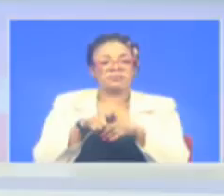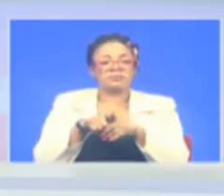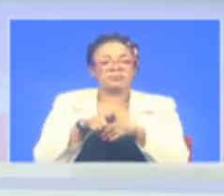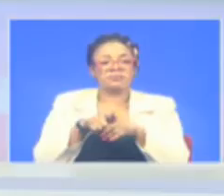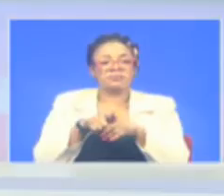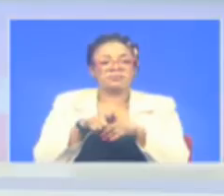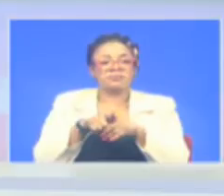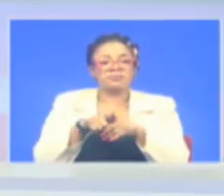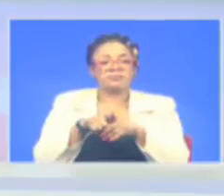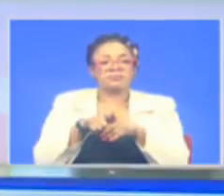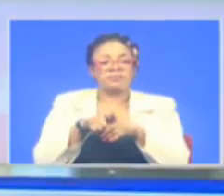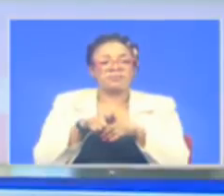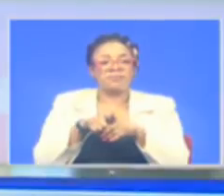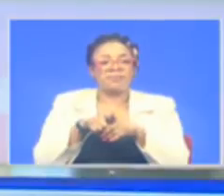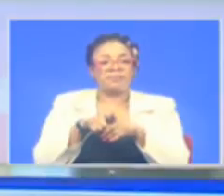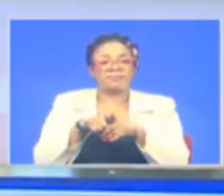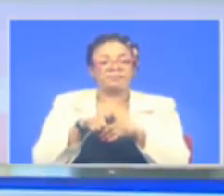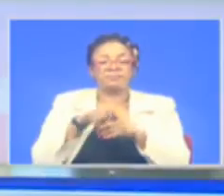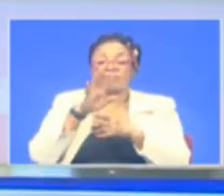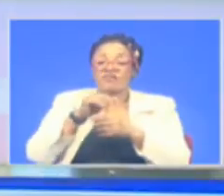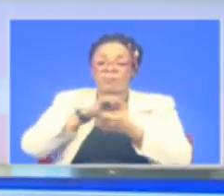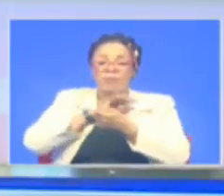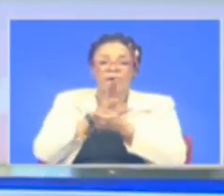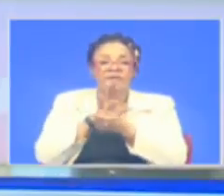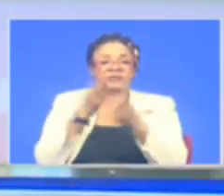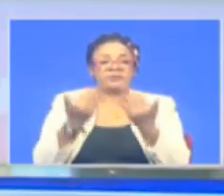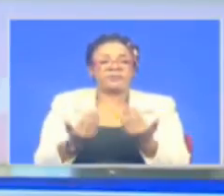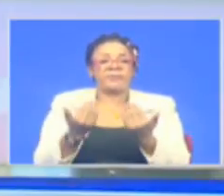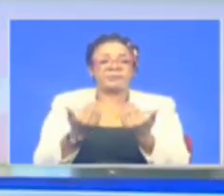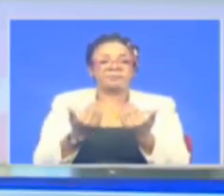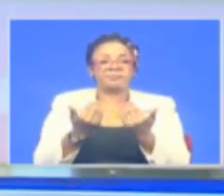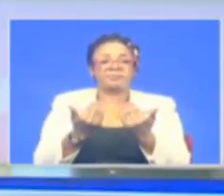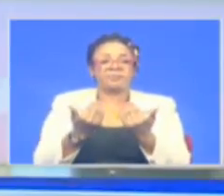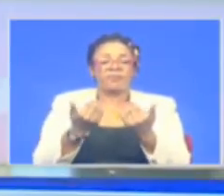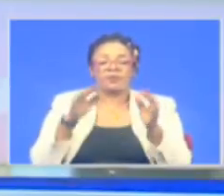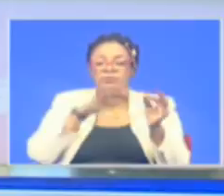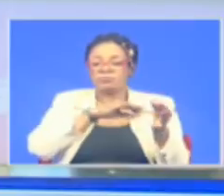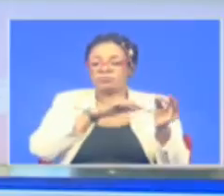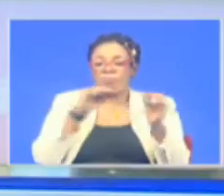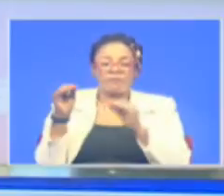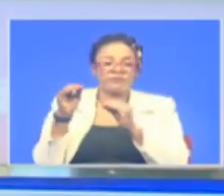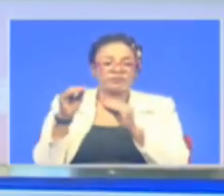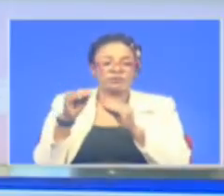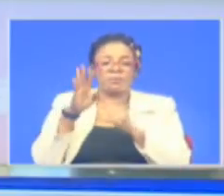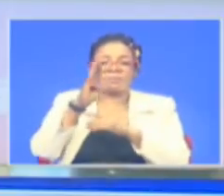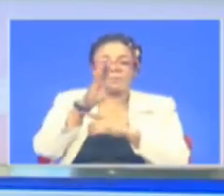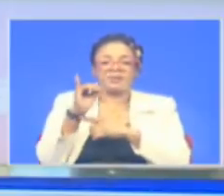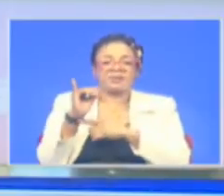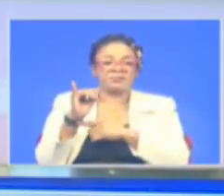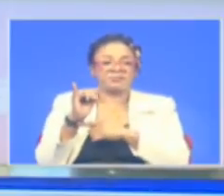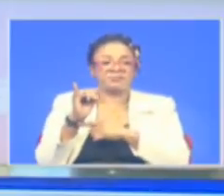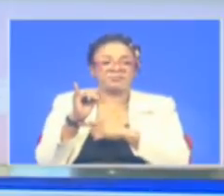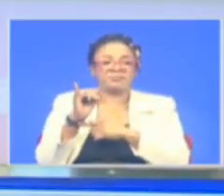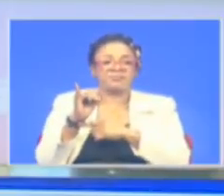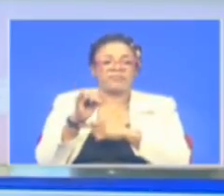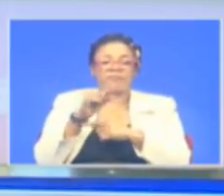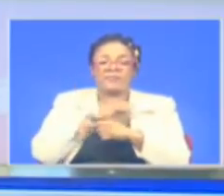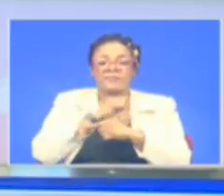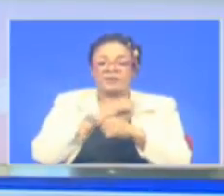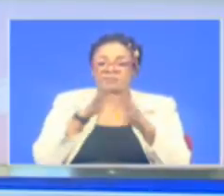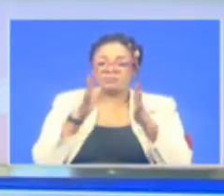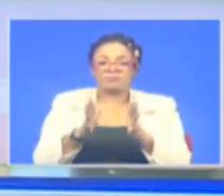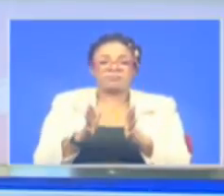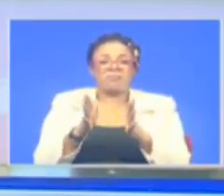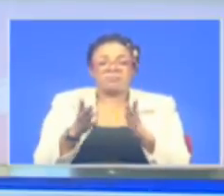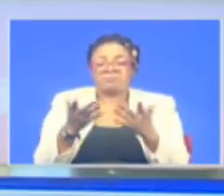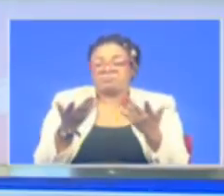All right, well, from COVID-19, let's now switch focus to the Building Bridges Initiative. And governors can't seem to